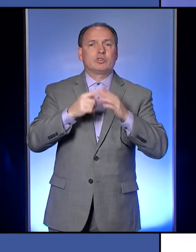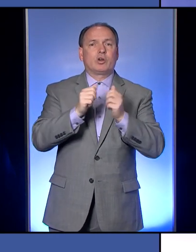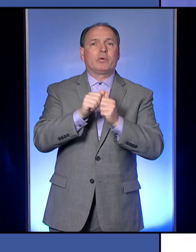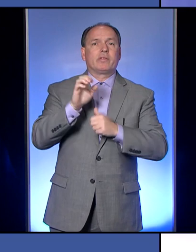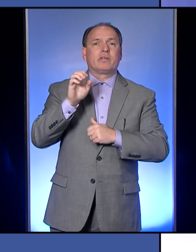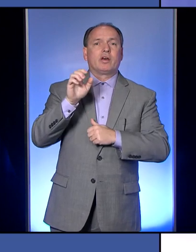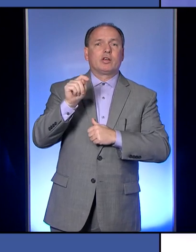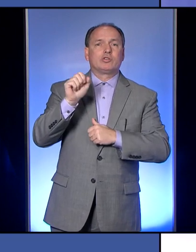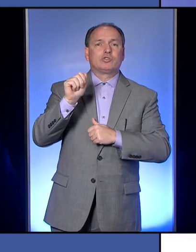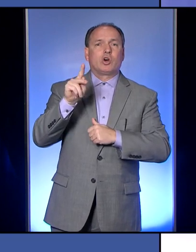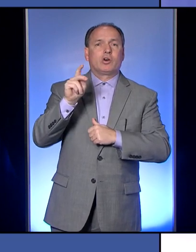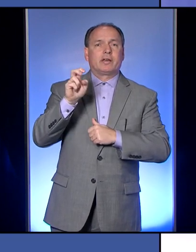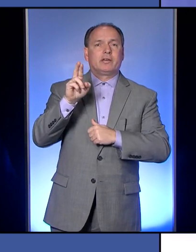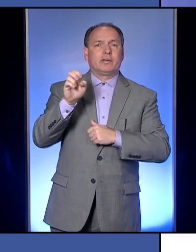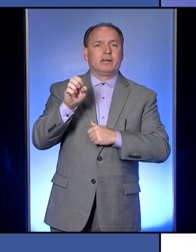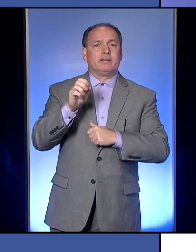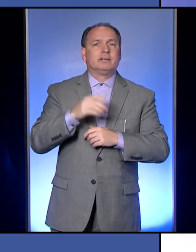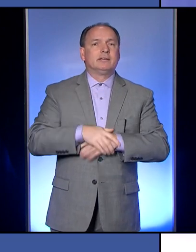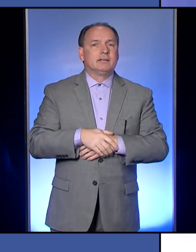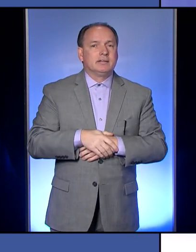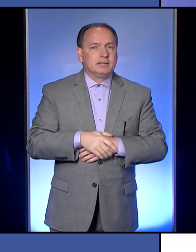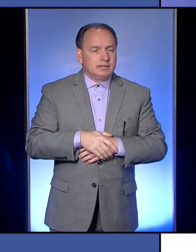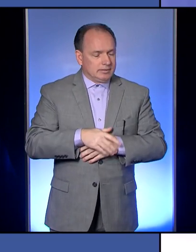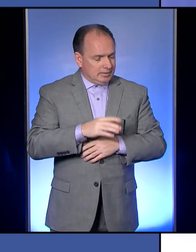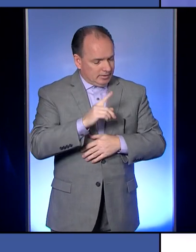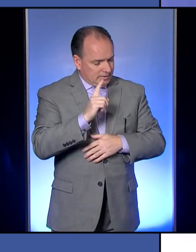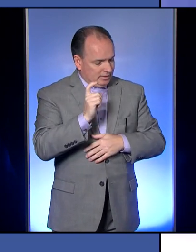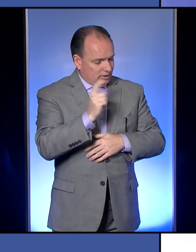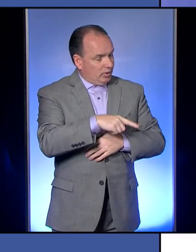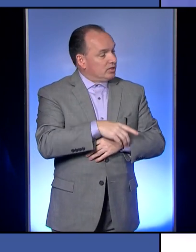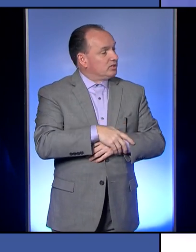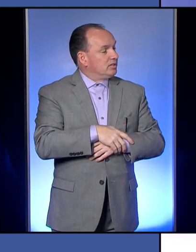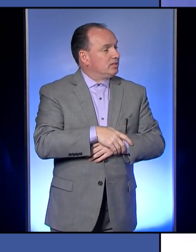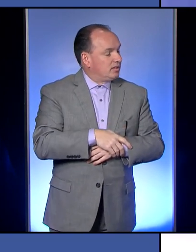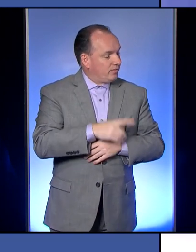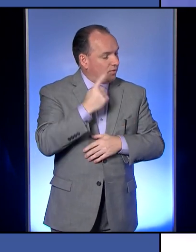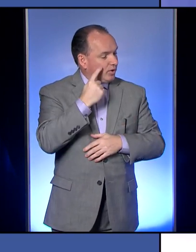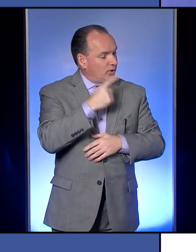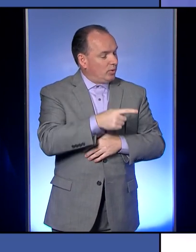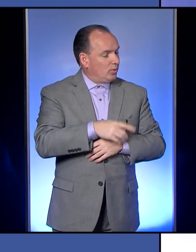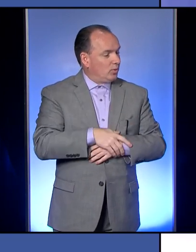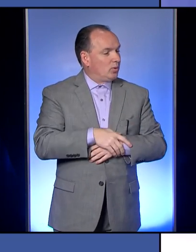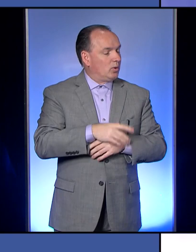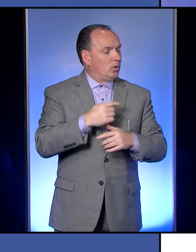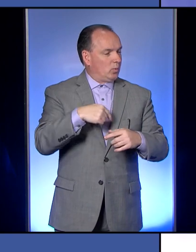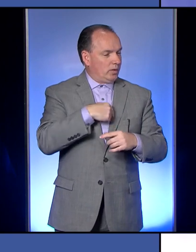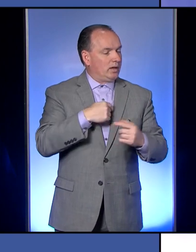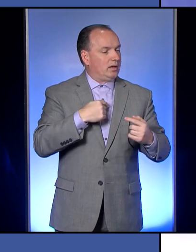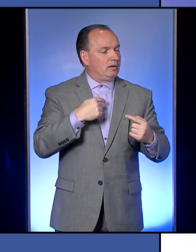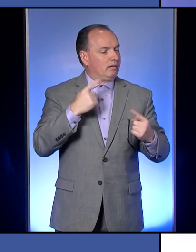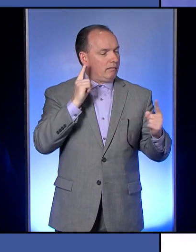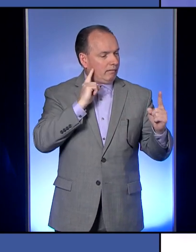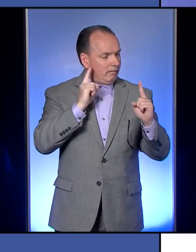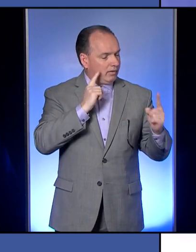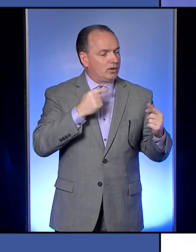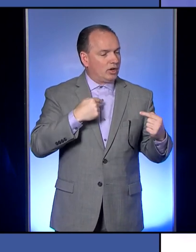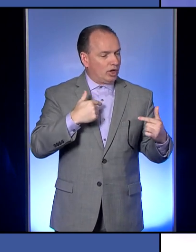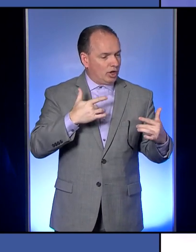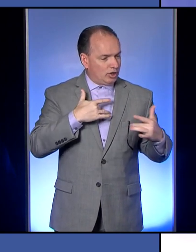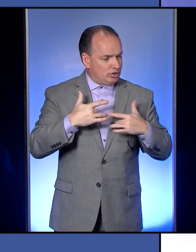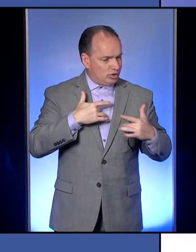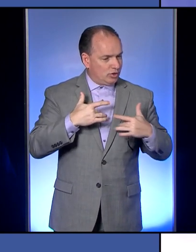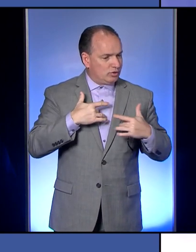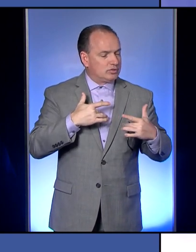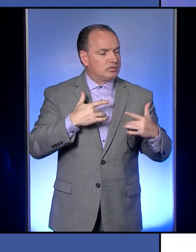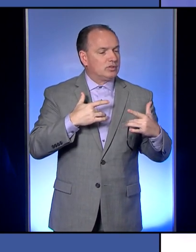Thank you so much. I appreciate it. This one is for you, Mrs. Dahlkemper. We keep on hearing concern from listeners to Talk